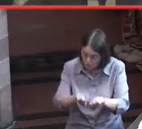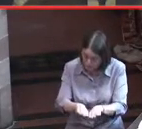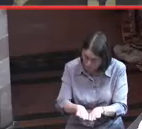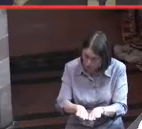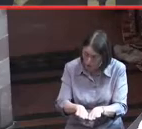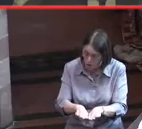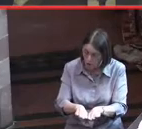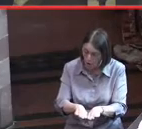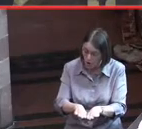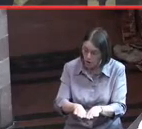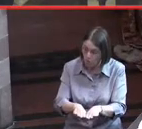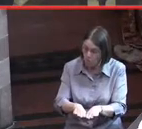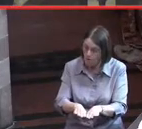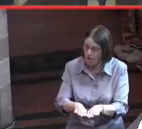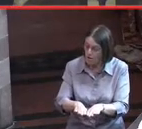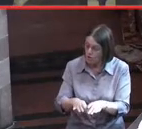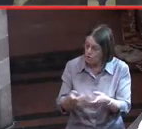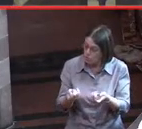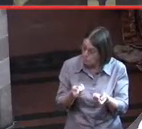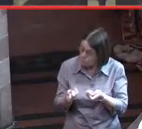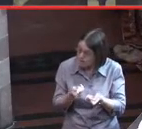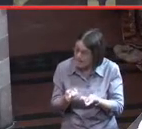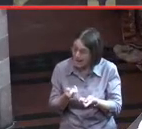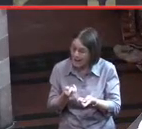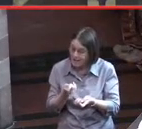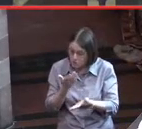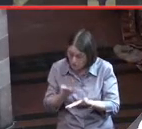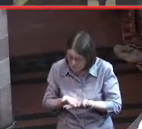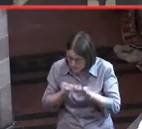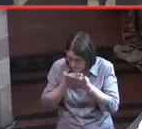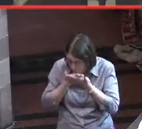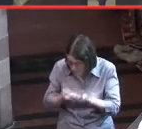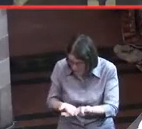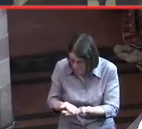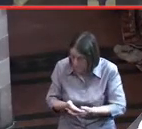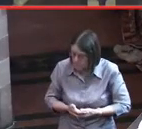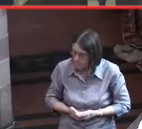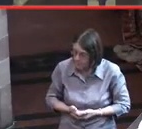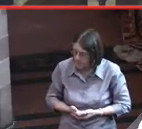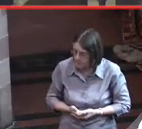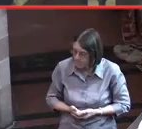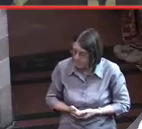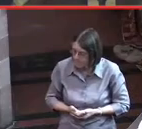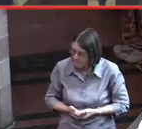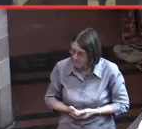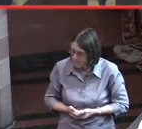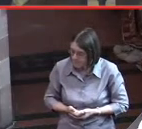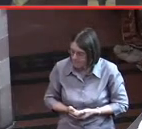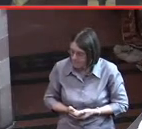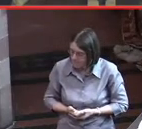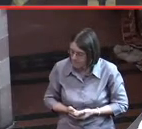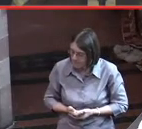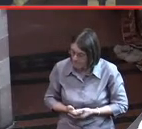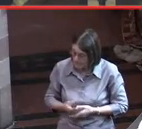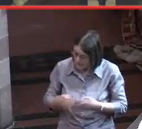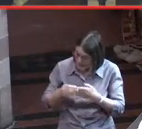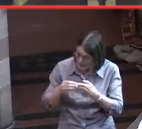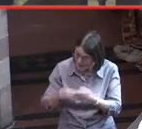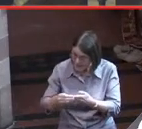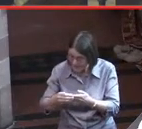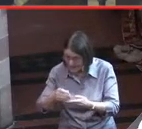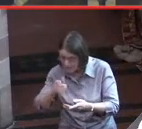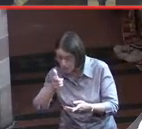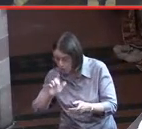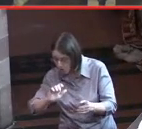to preside at the celebration of the sacrament of Christ's body and blood, to lead God's people